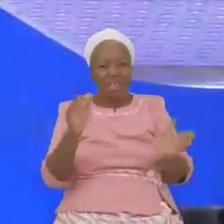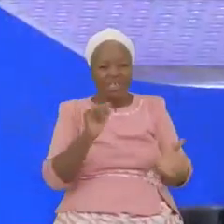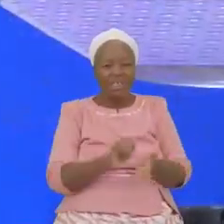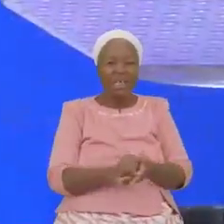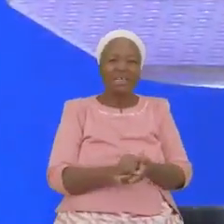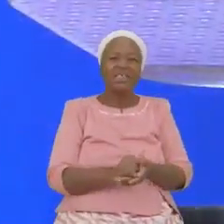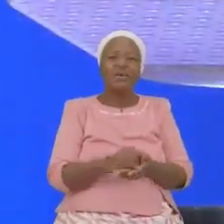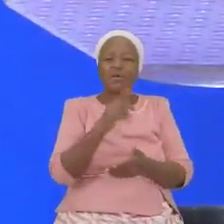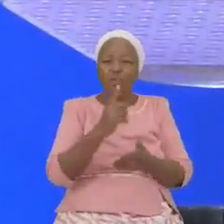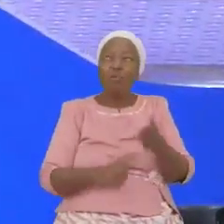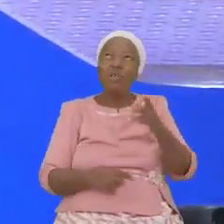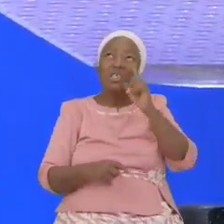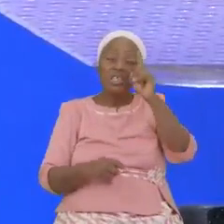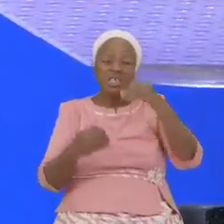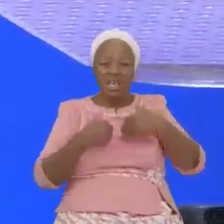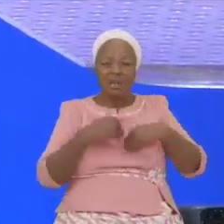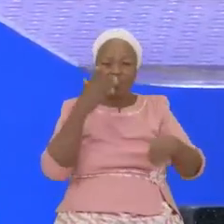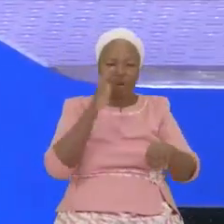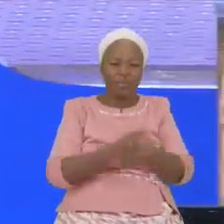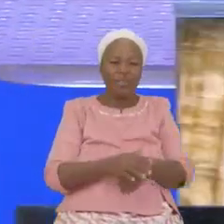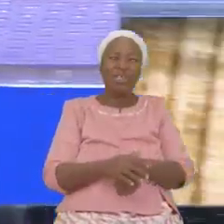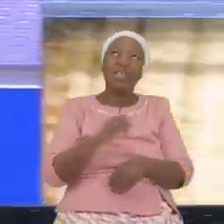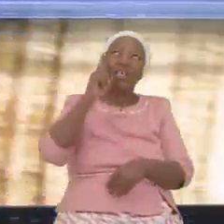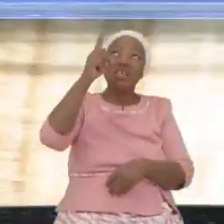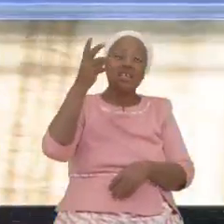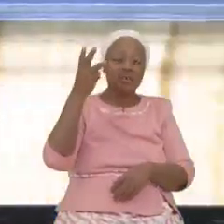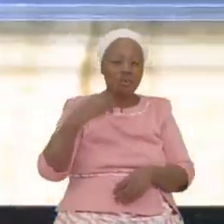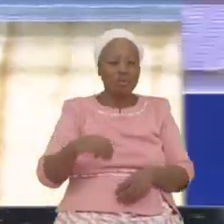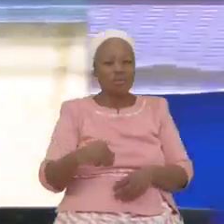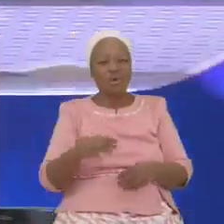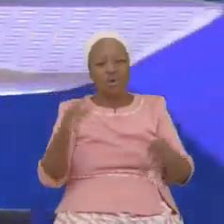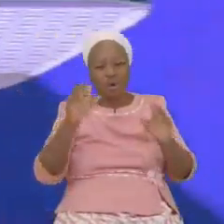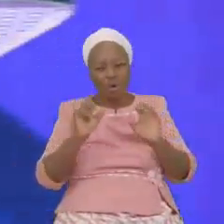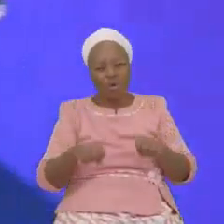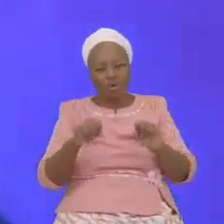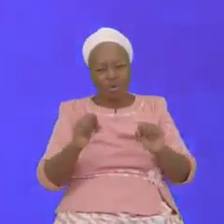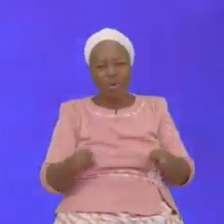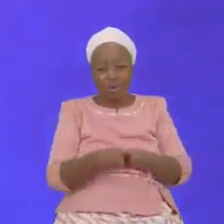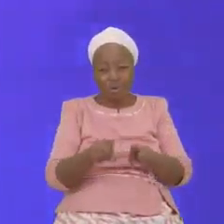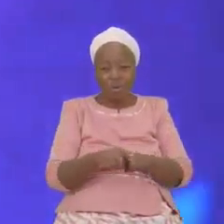he had promised, he was also able to